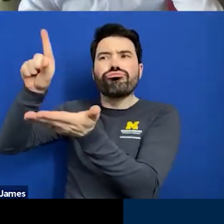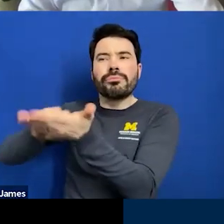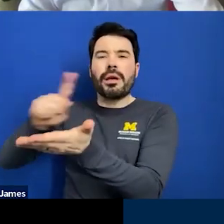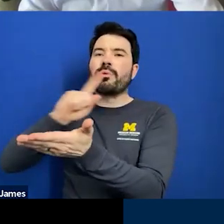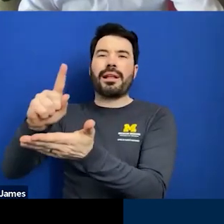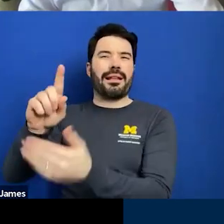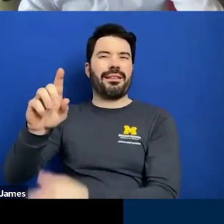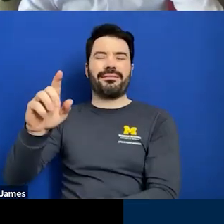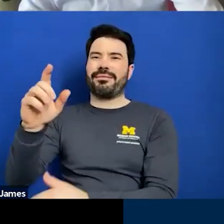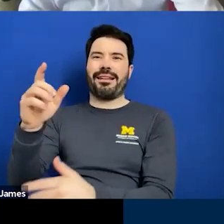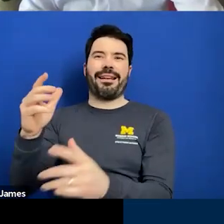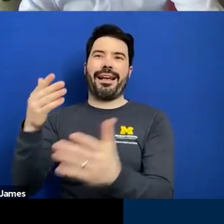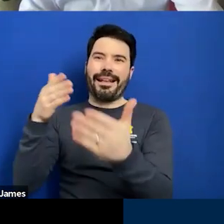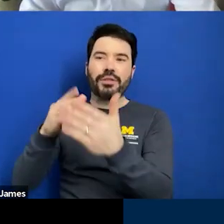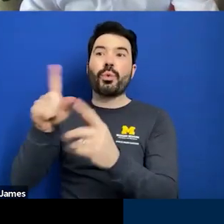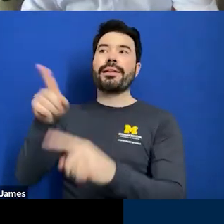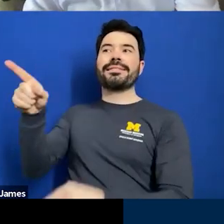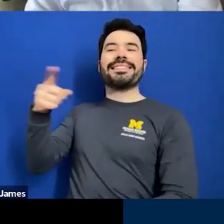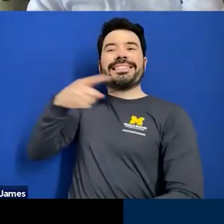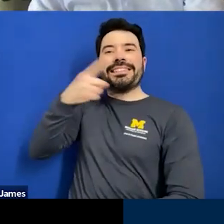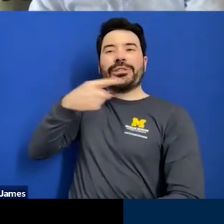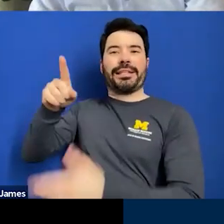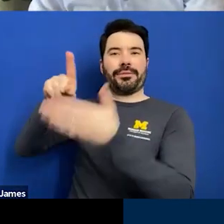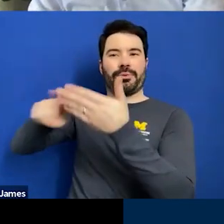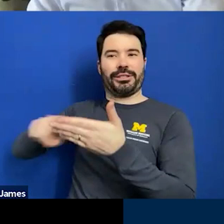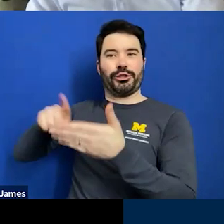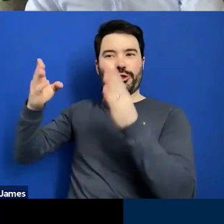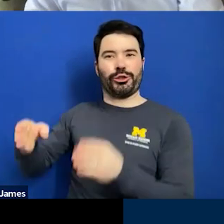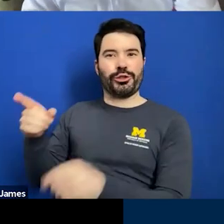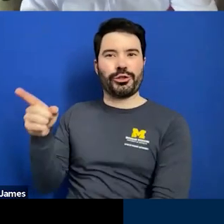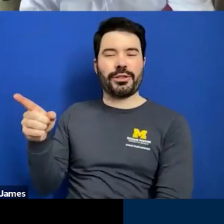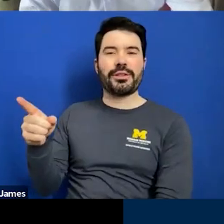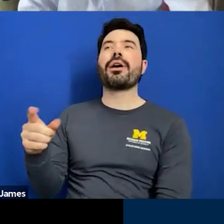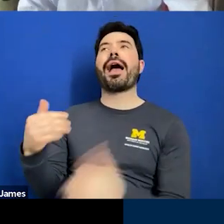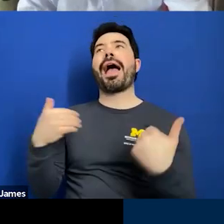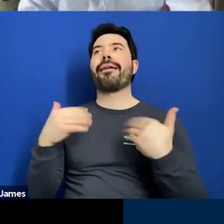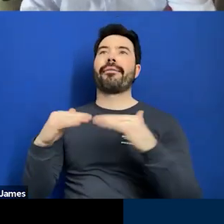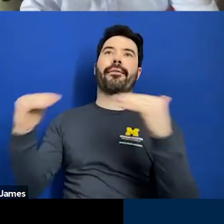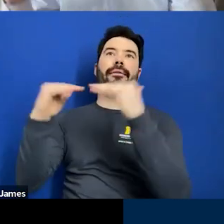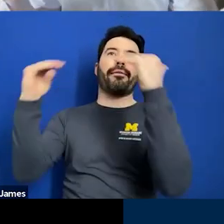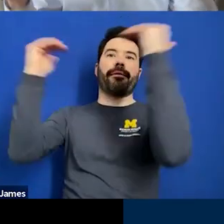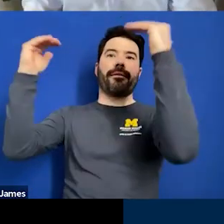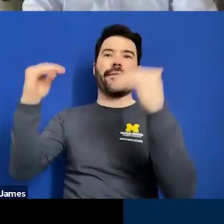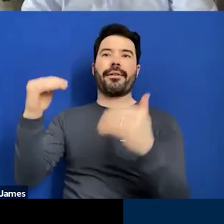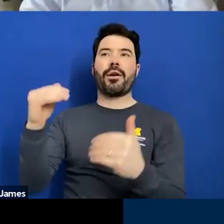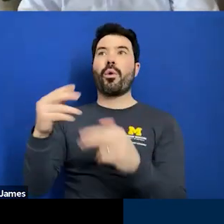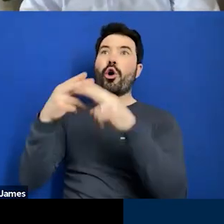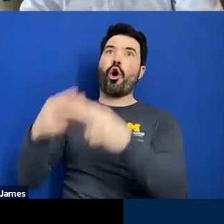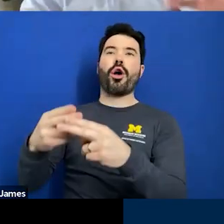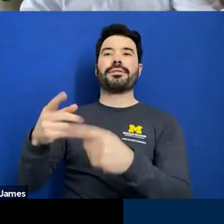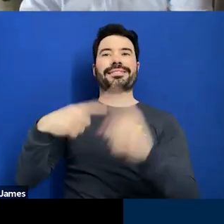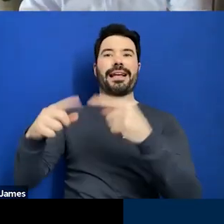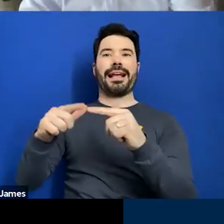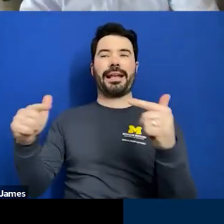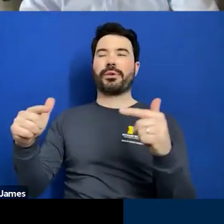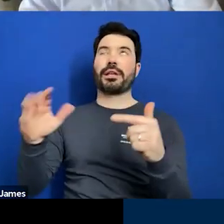the research is performed by hearing people. There are tiers of what we would consider sign language. It's